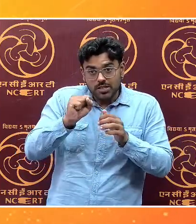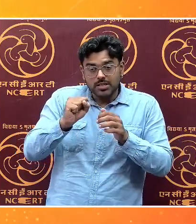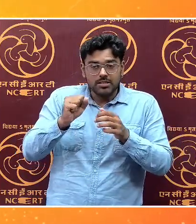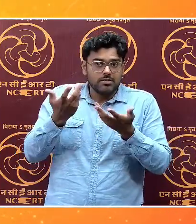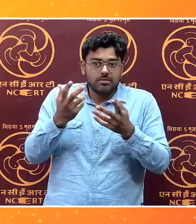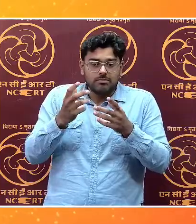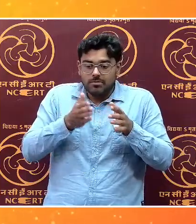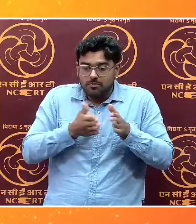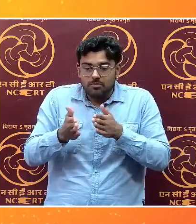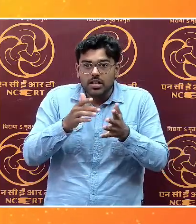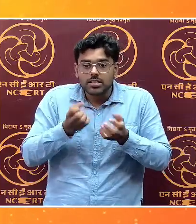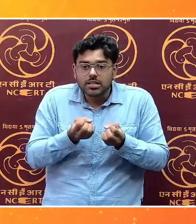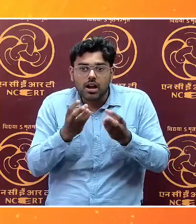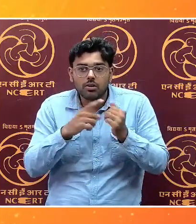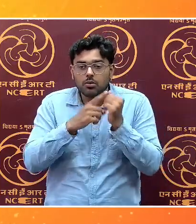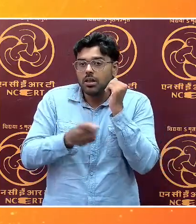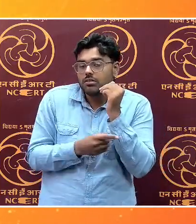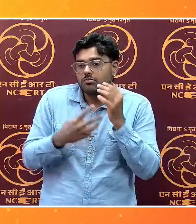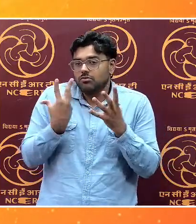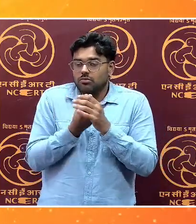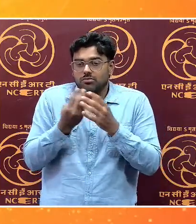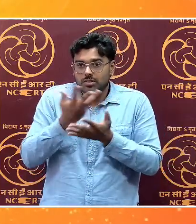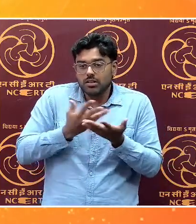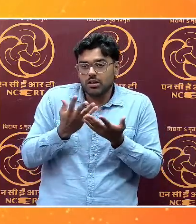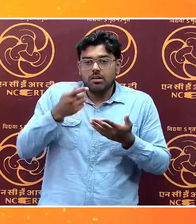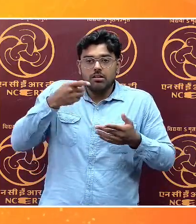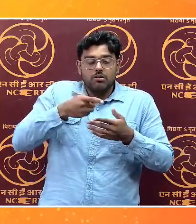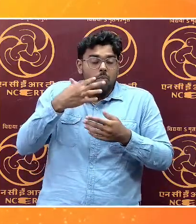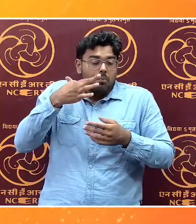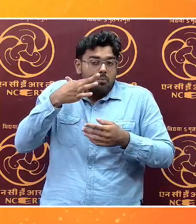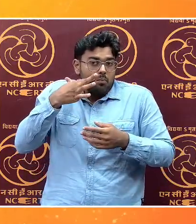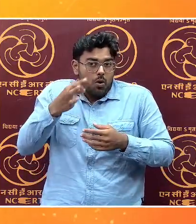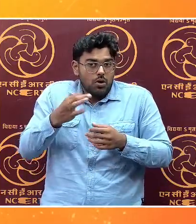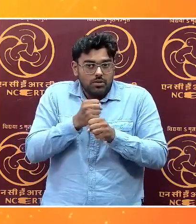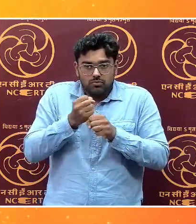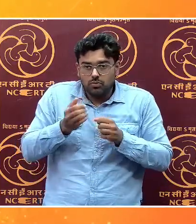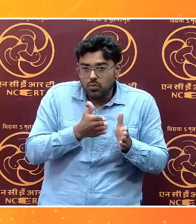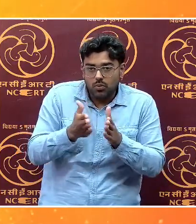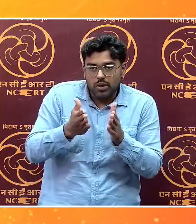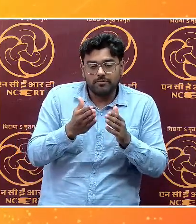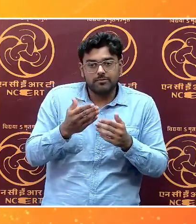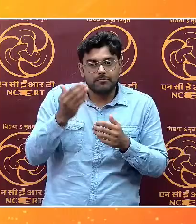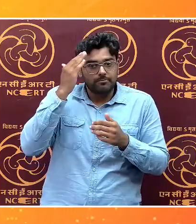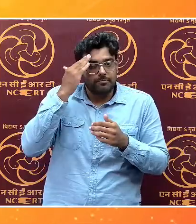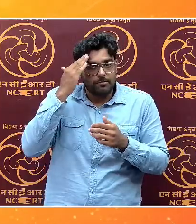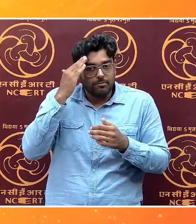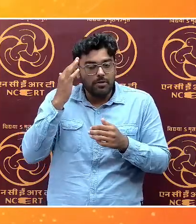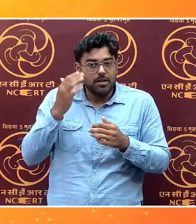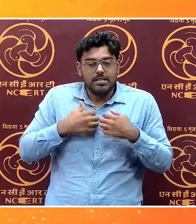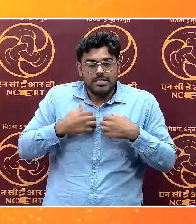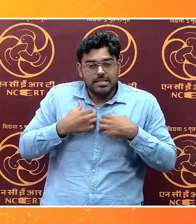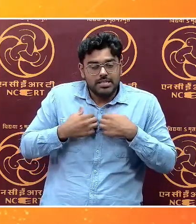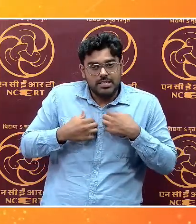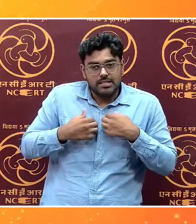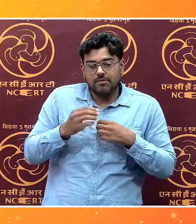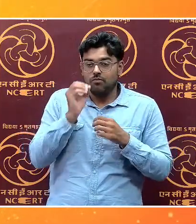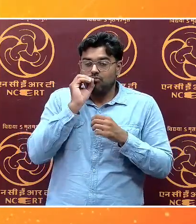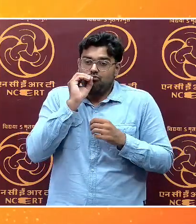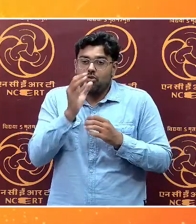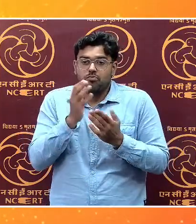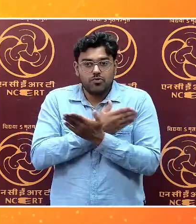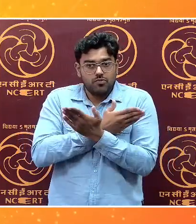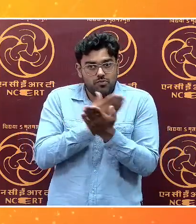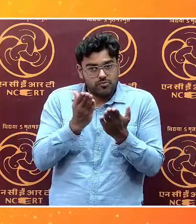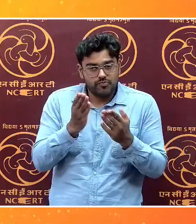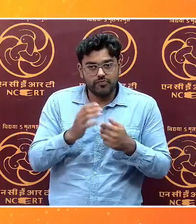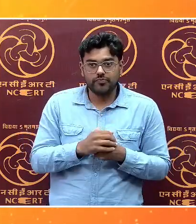So it is important to know the important facts about Godavari. So I'm going to tell you some important facts